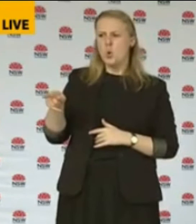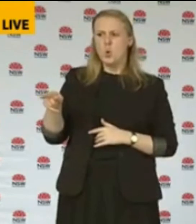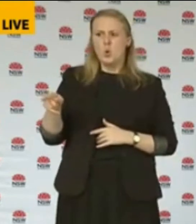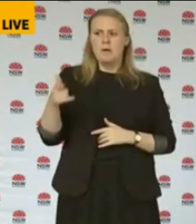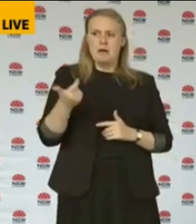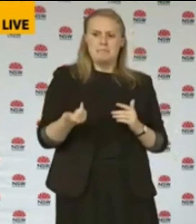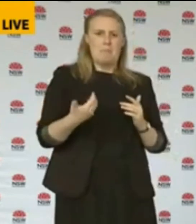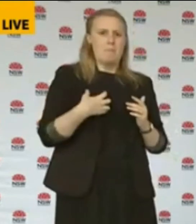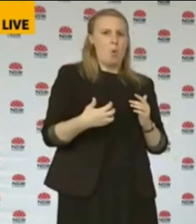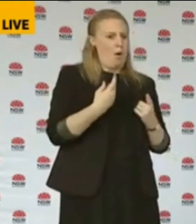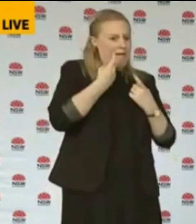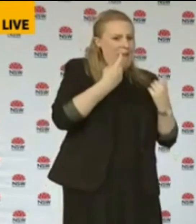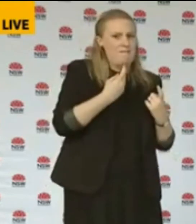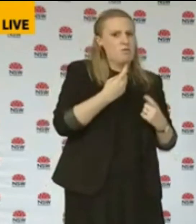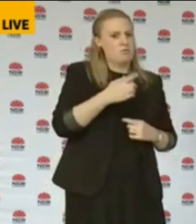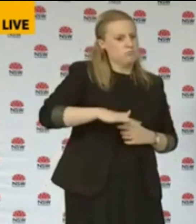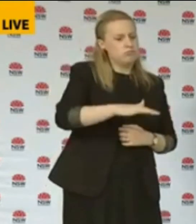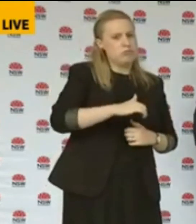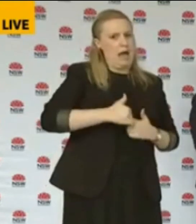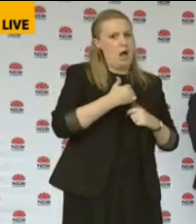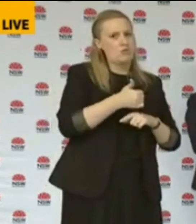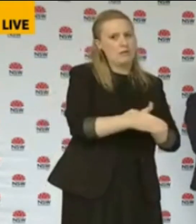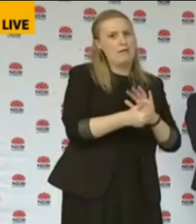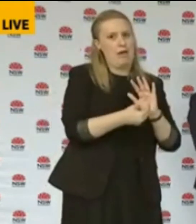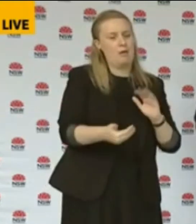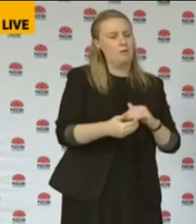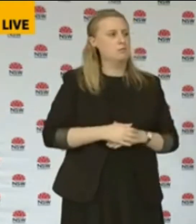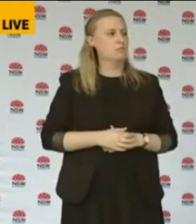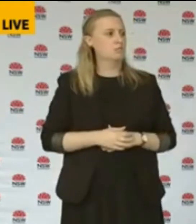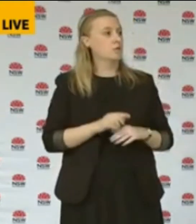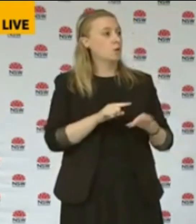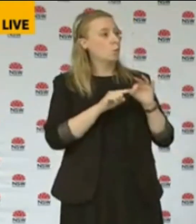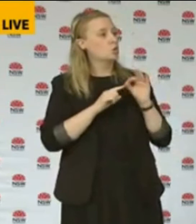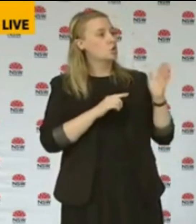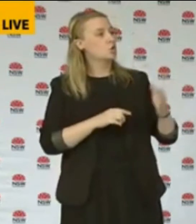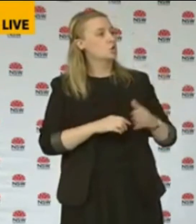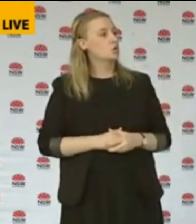And I'll come to you next, but you, James. Anyone who is visited